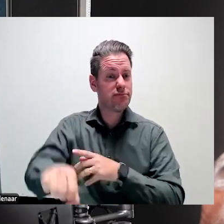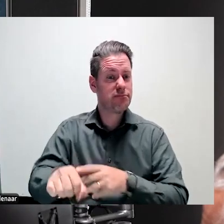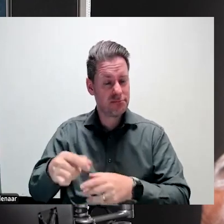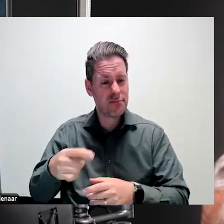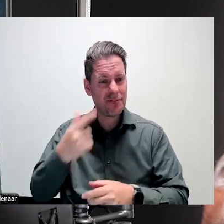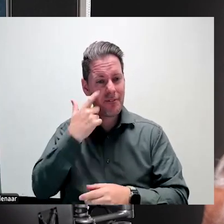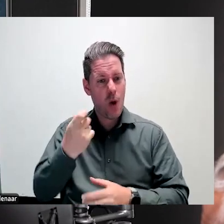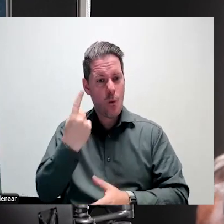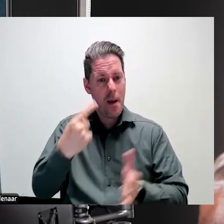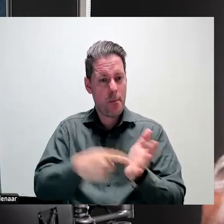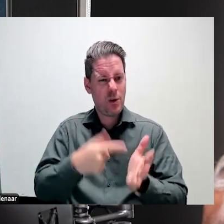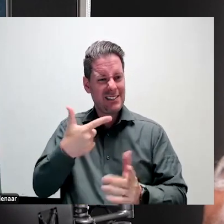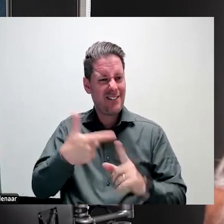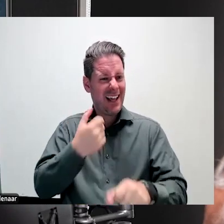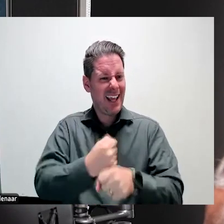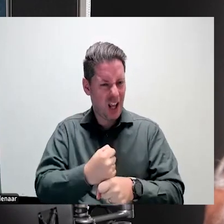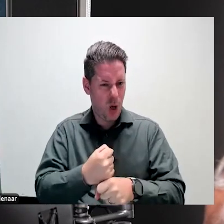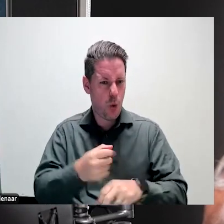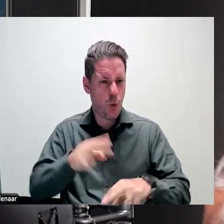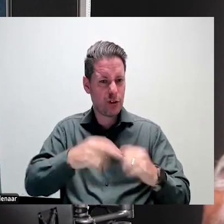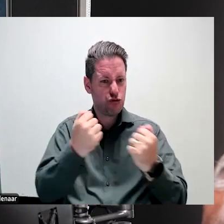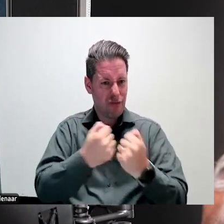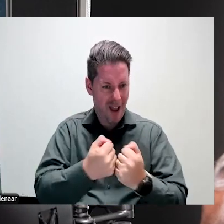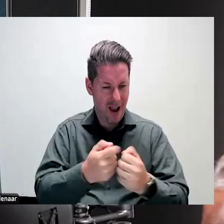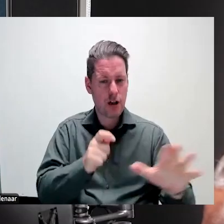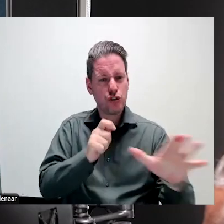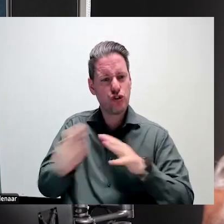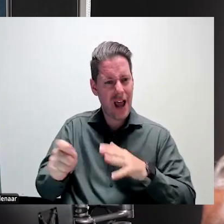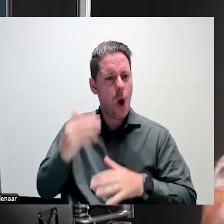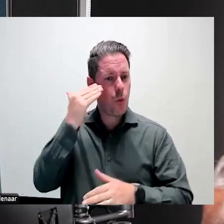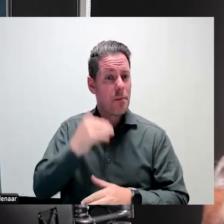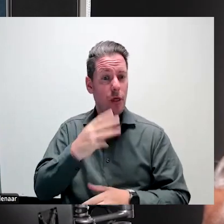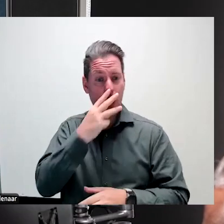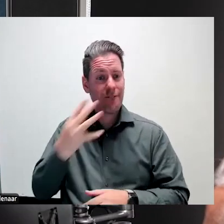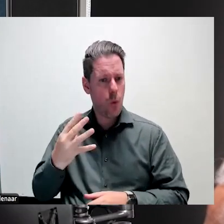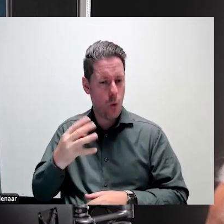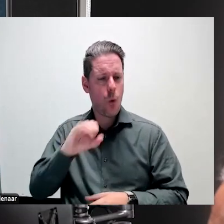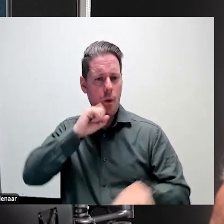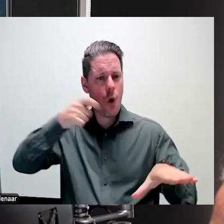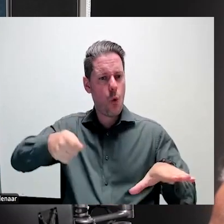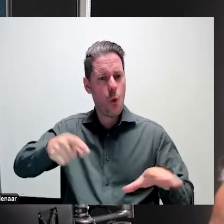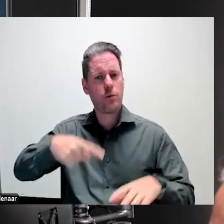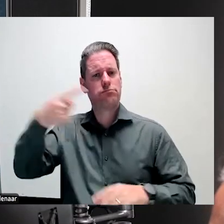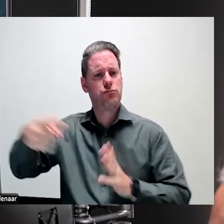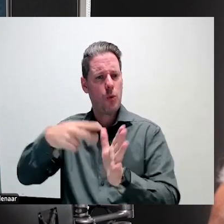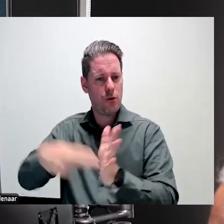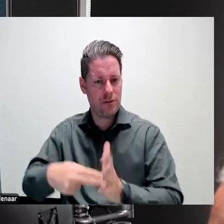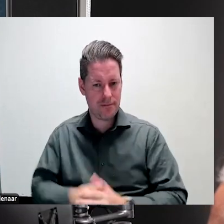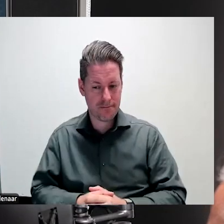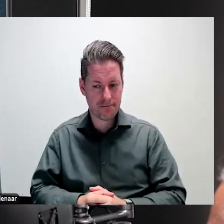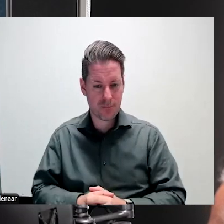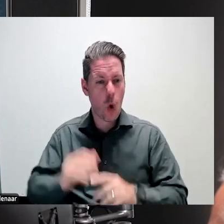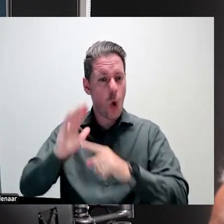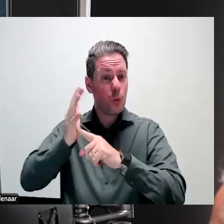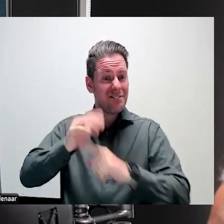1.7 kilograms of the drug in Townsville and charged a 42-year-old woman who will appear in court in January. And a newly opened